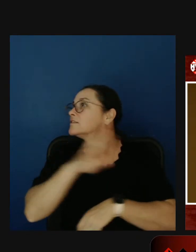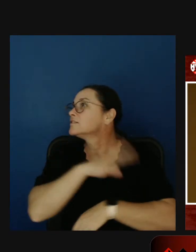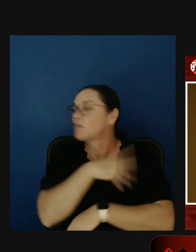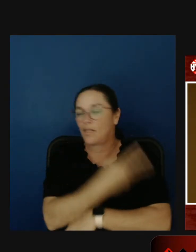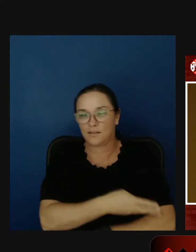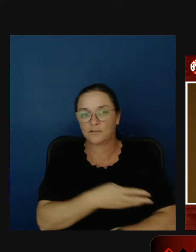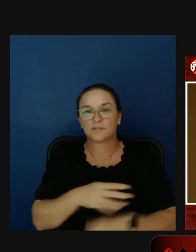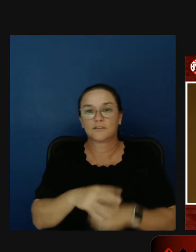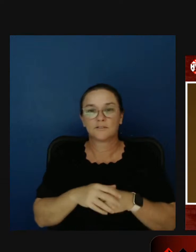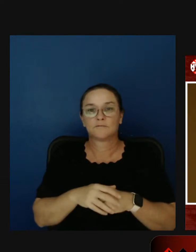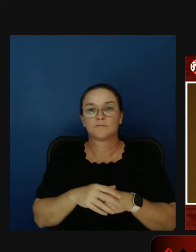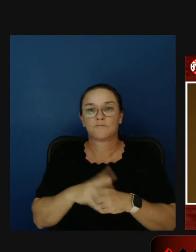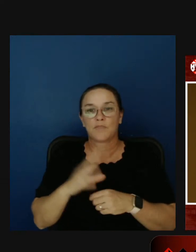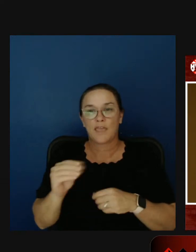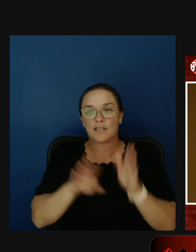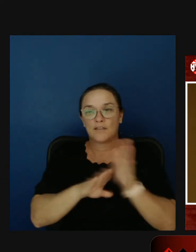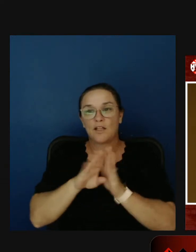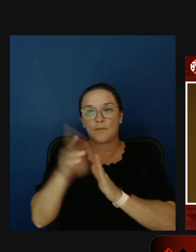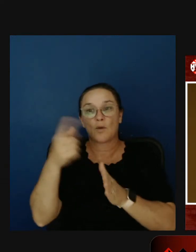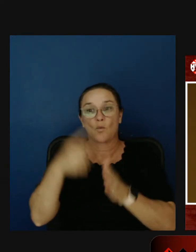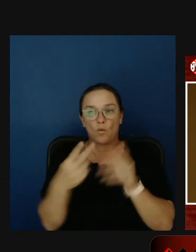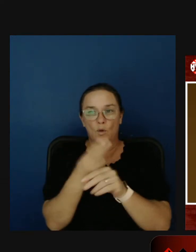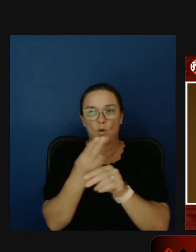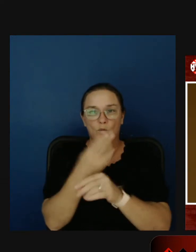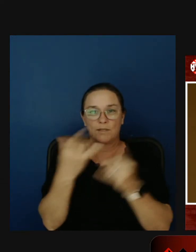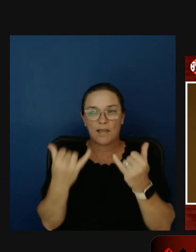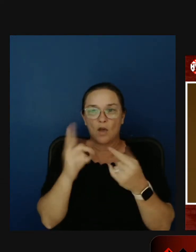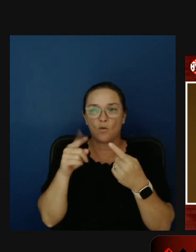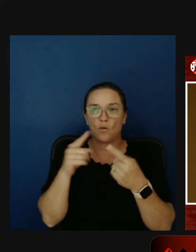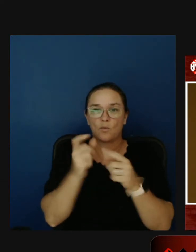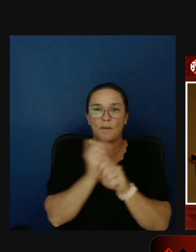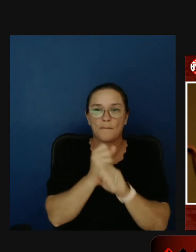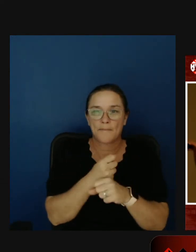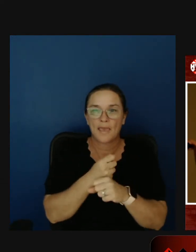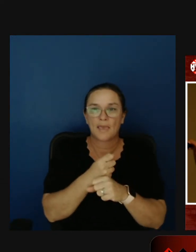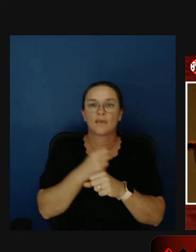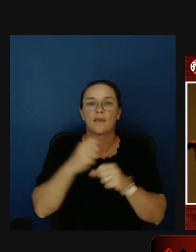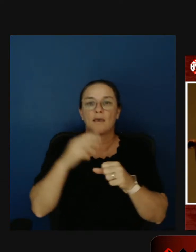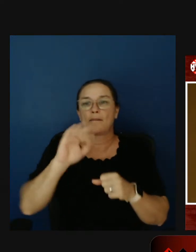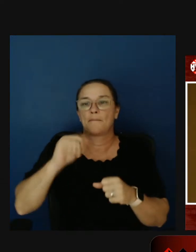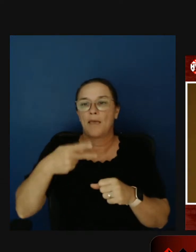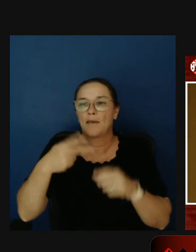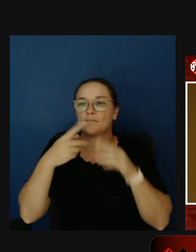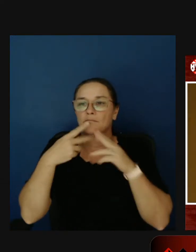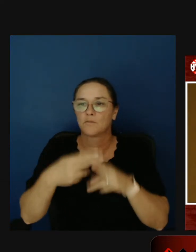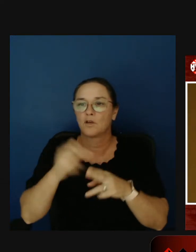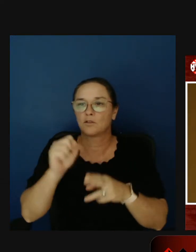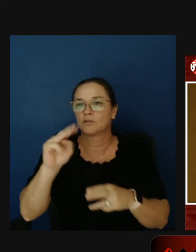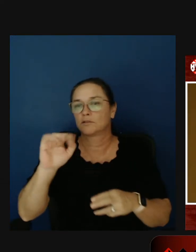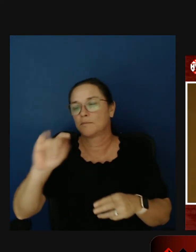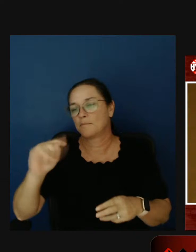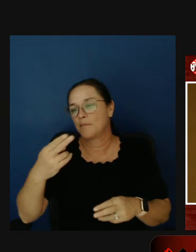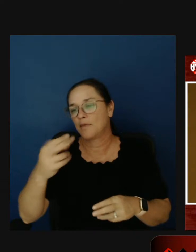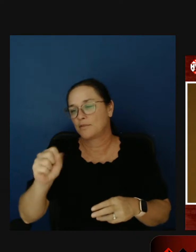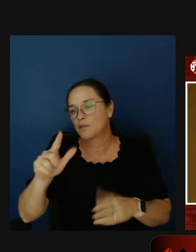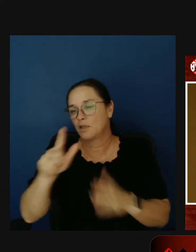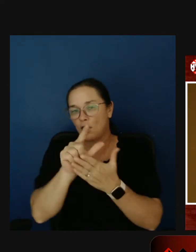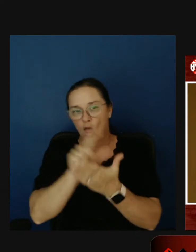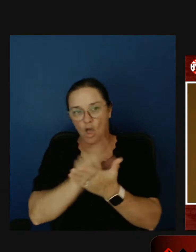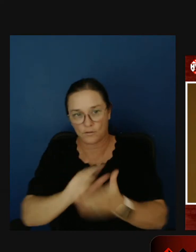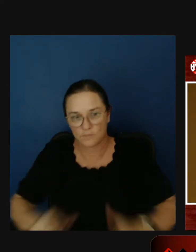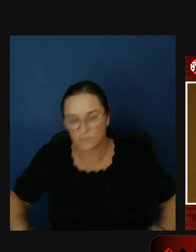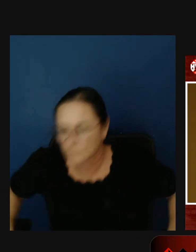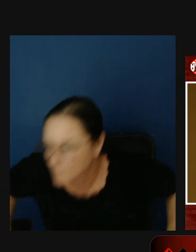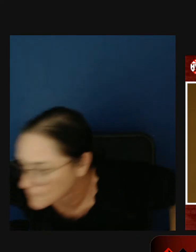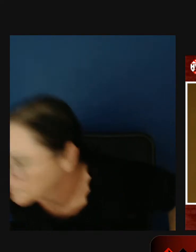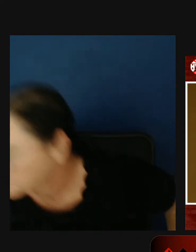are principles we still use today, putting together maps called Smith's Laws. And these laws help determine